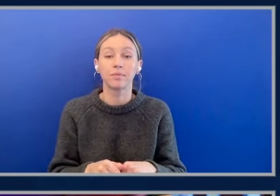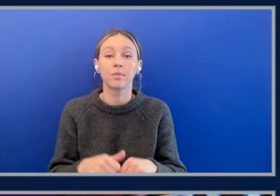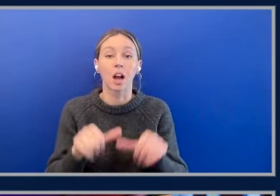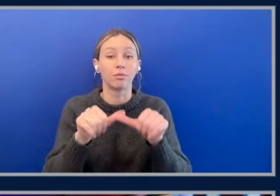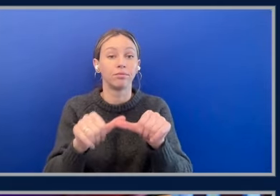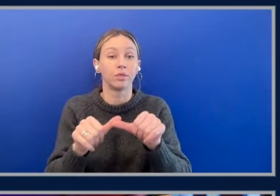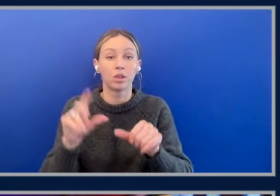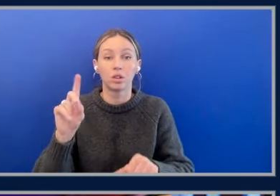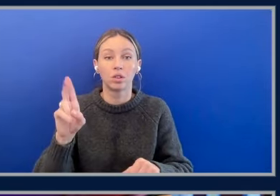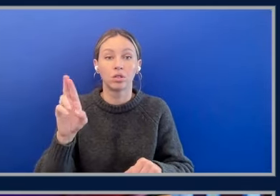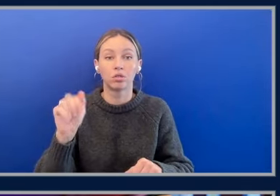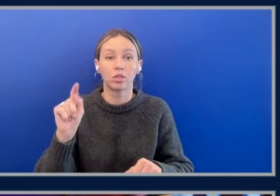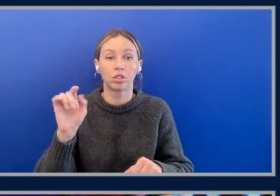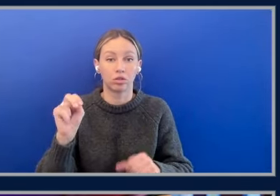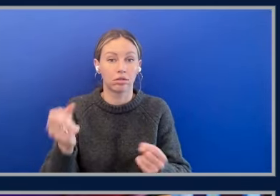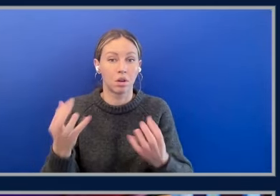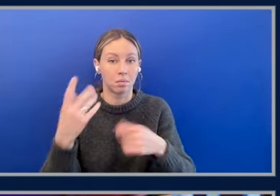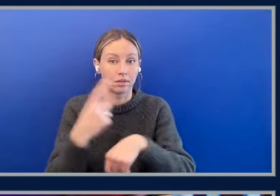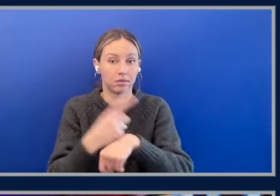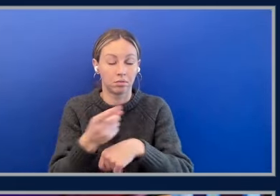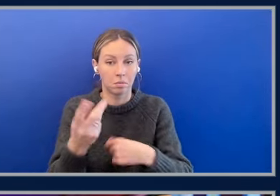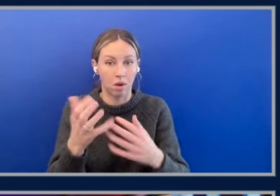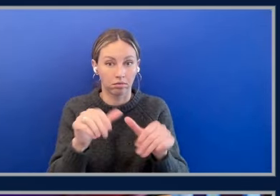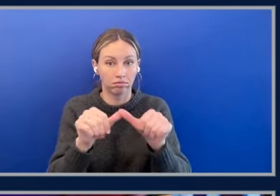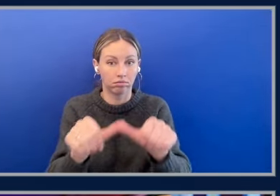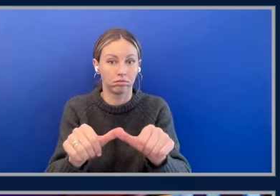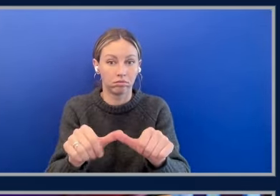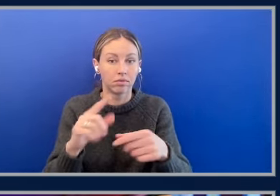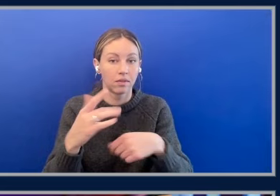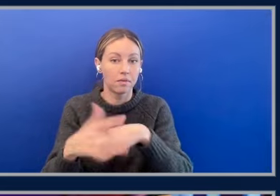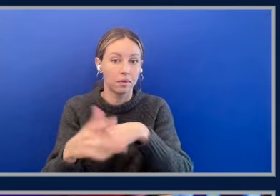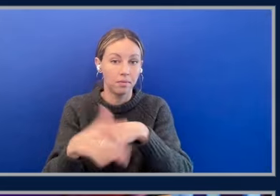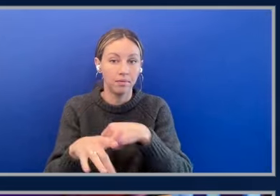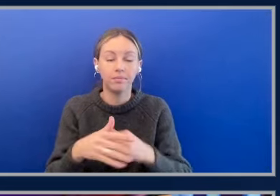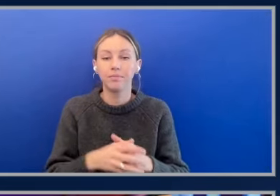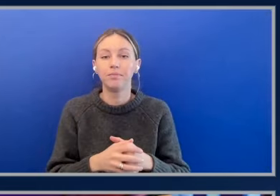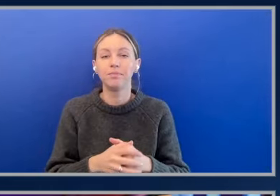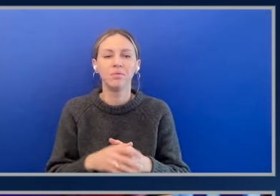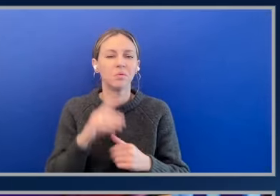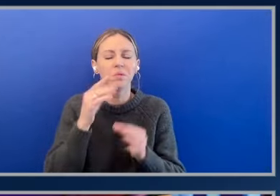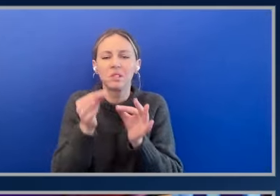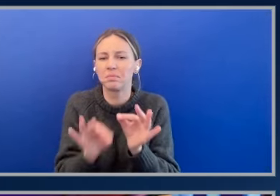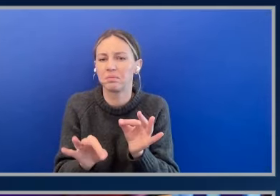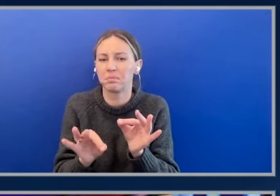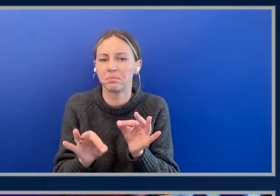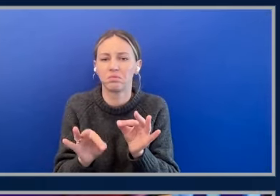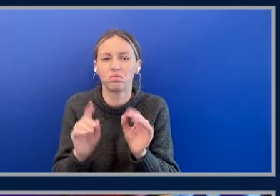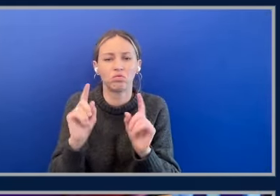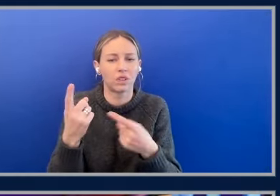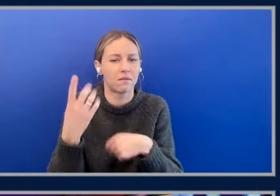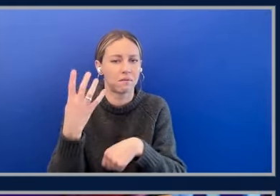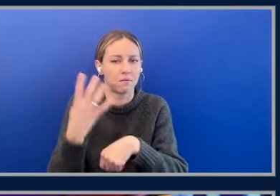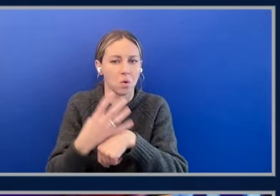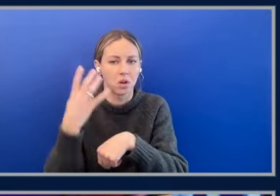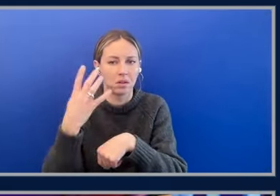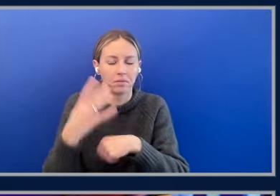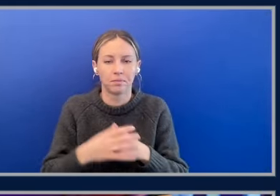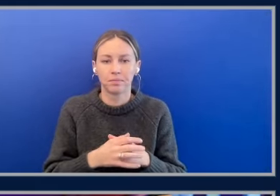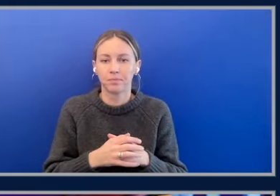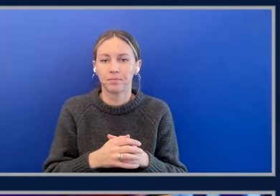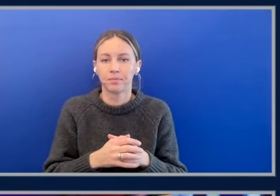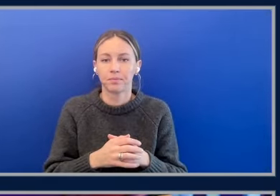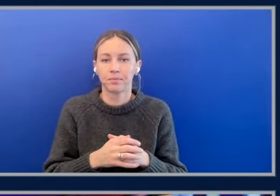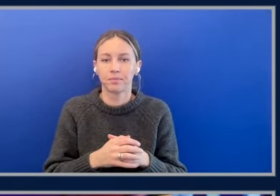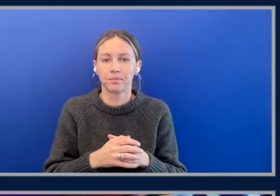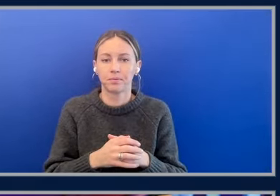So how long do you want these instances to be available? Let's say I start simple. Let's do just 4 days. And then search